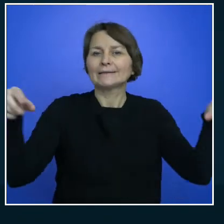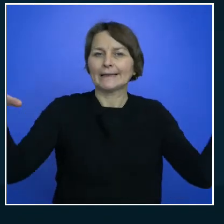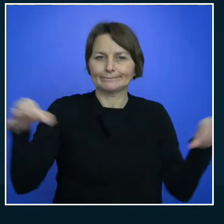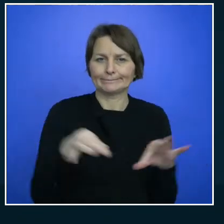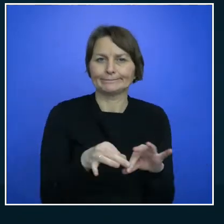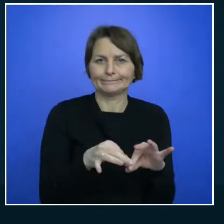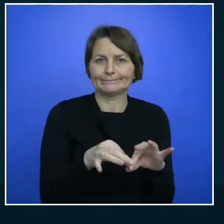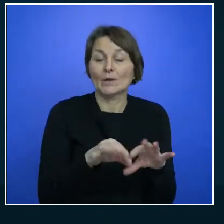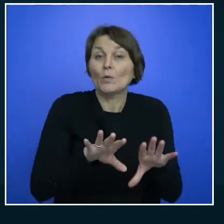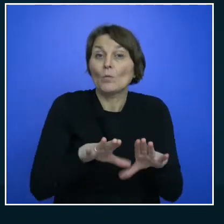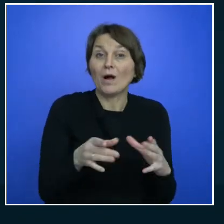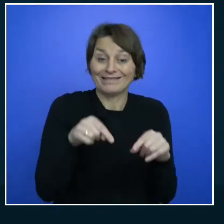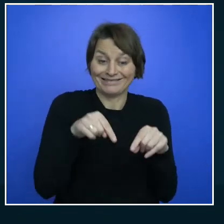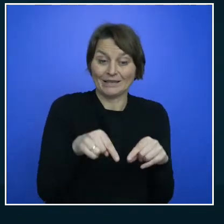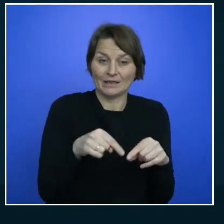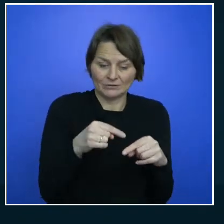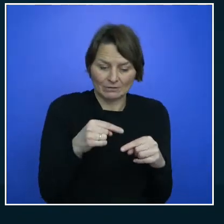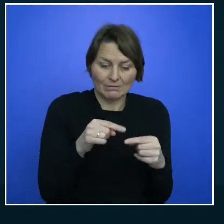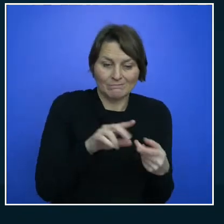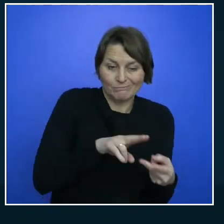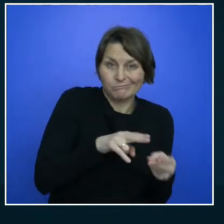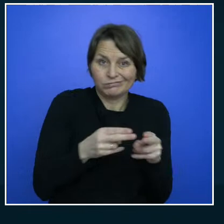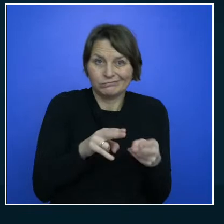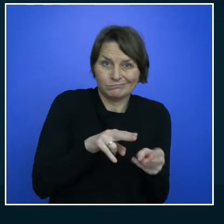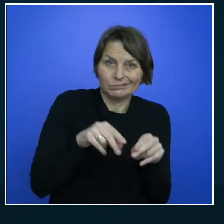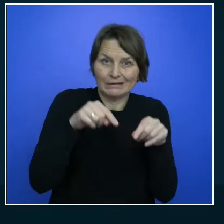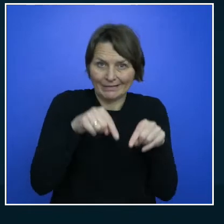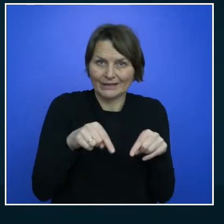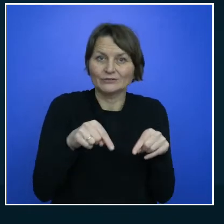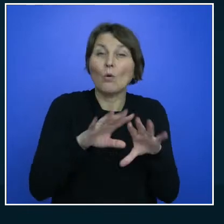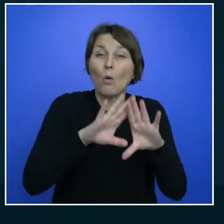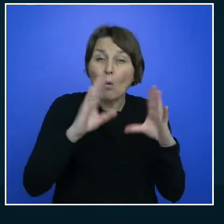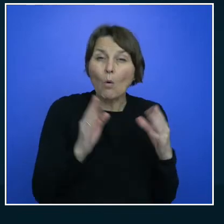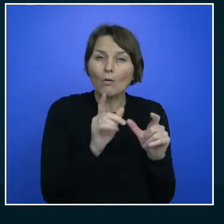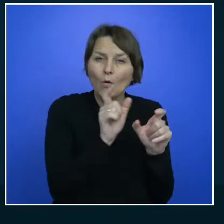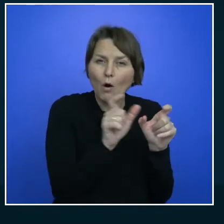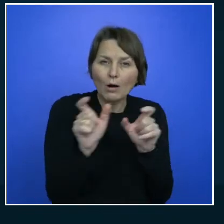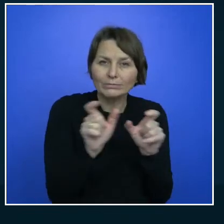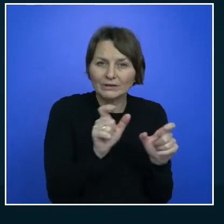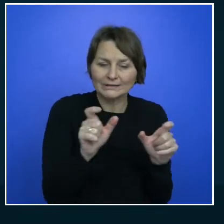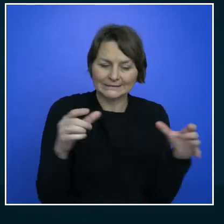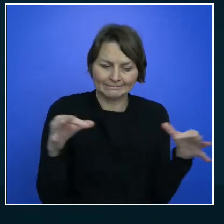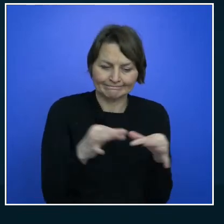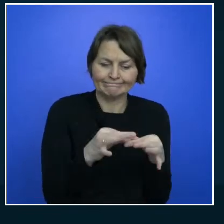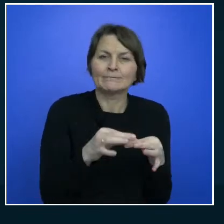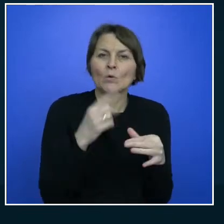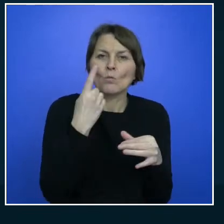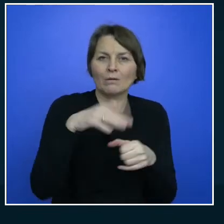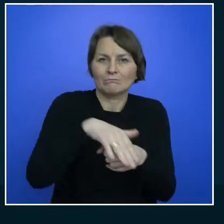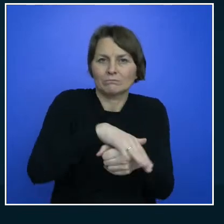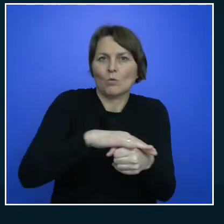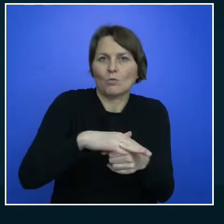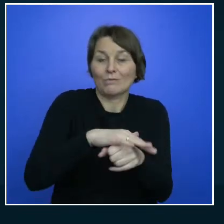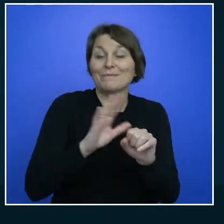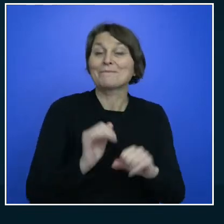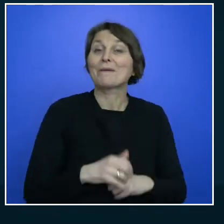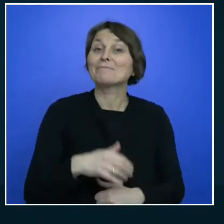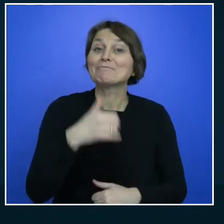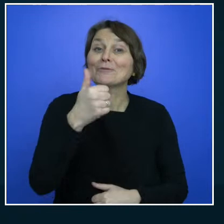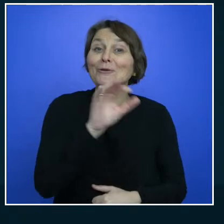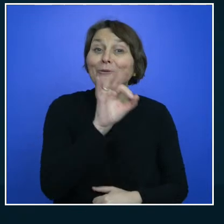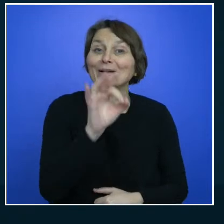transpilation process assumes that all those objects, all those files are available locally. But great question. All